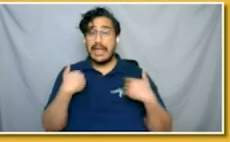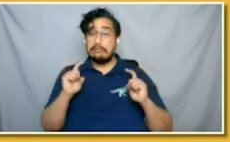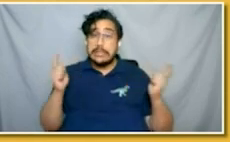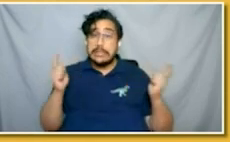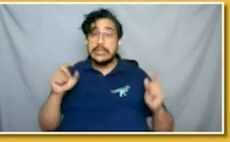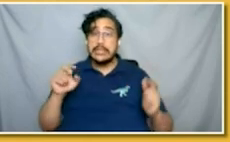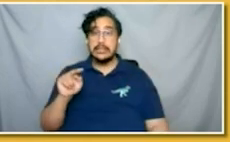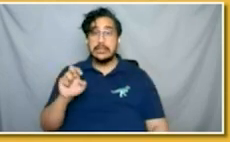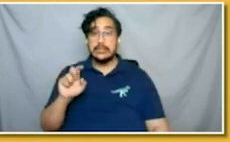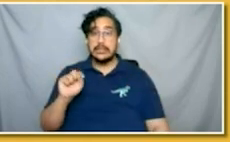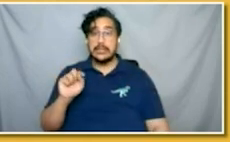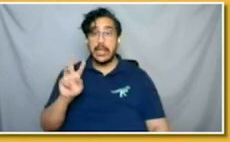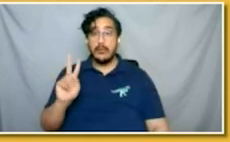lose, access.